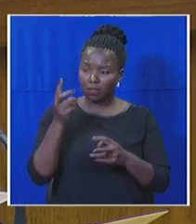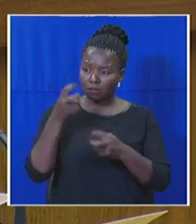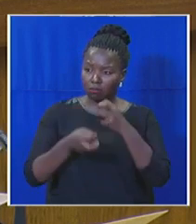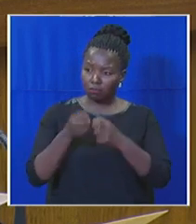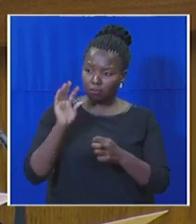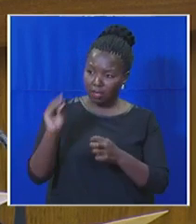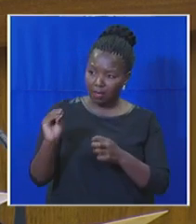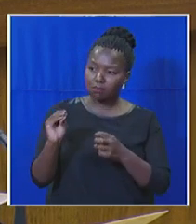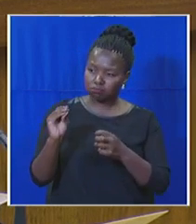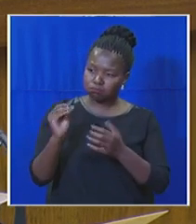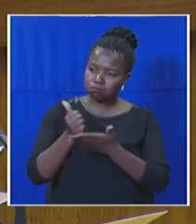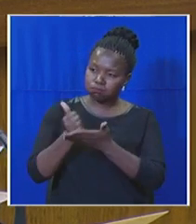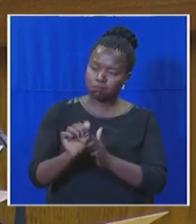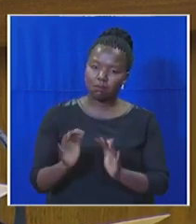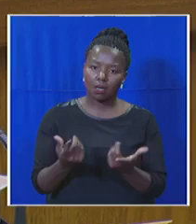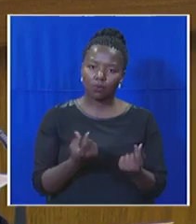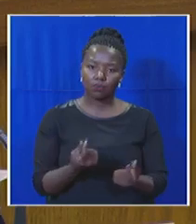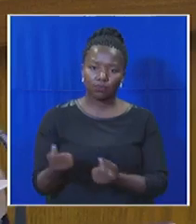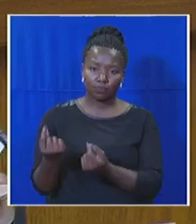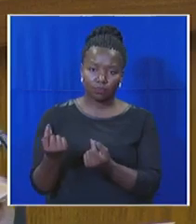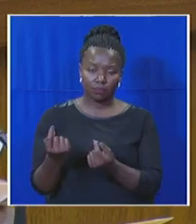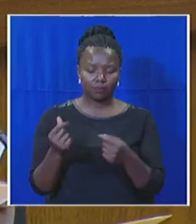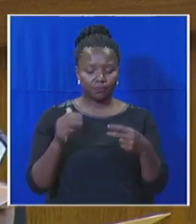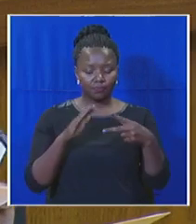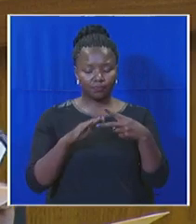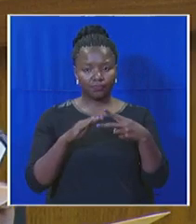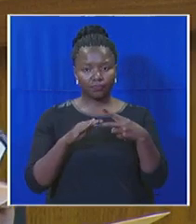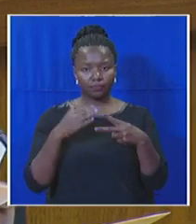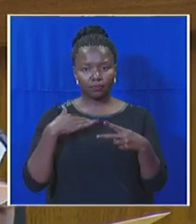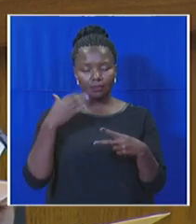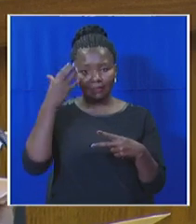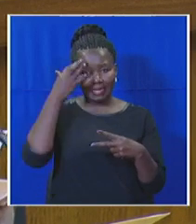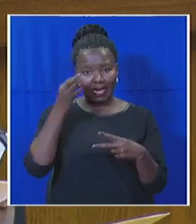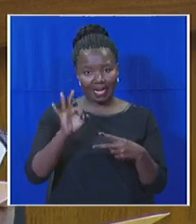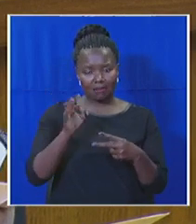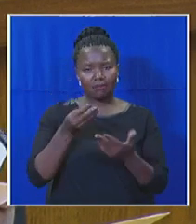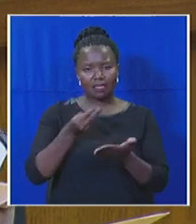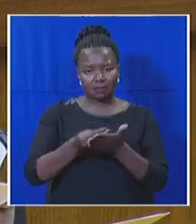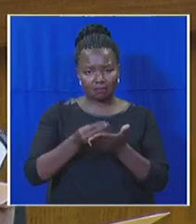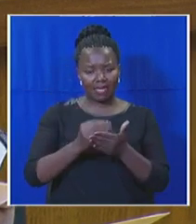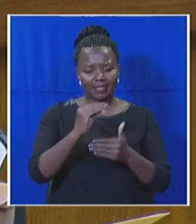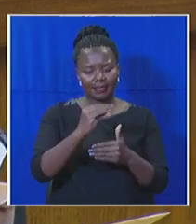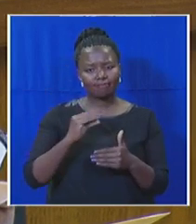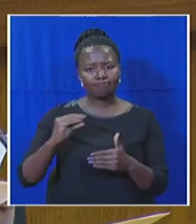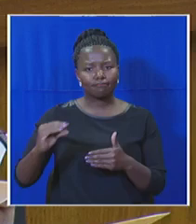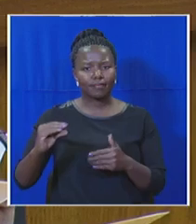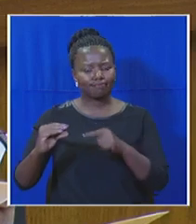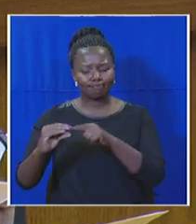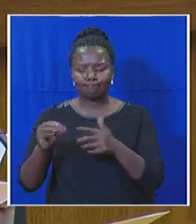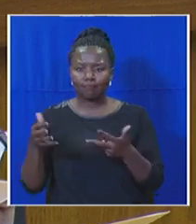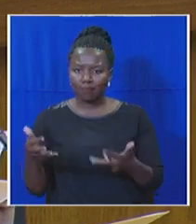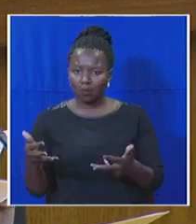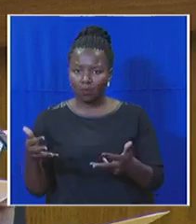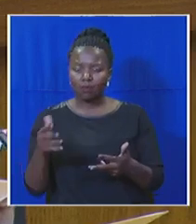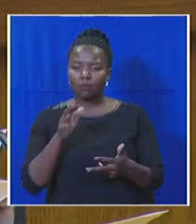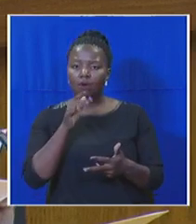the challenge. Government has set aside resources to enable the supply of